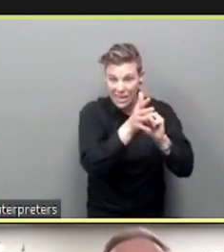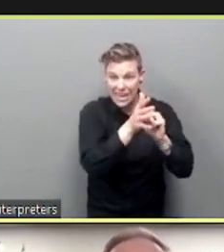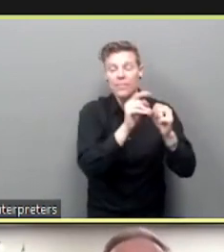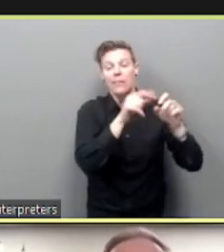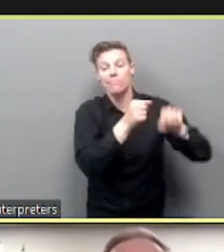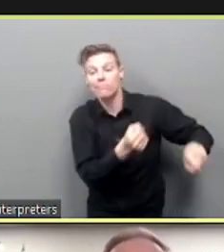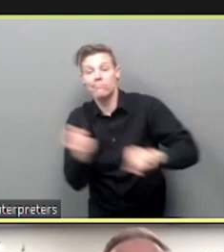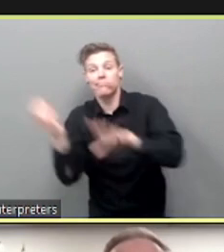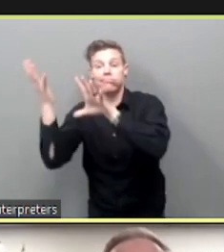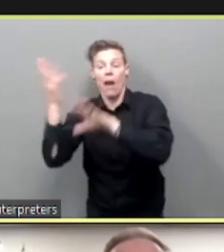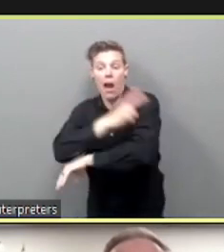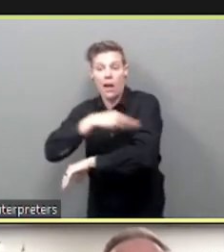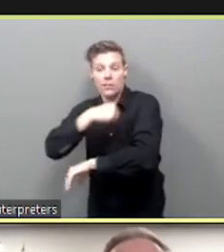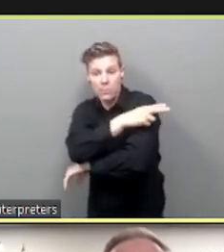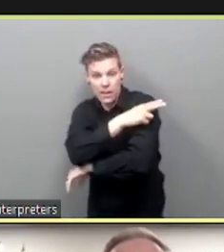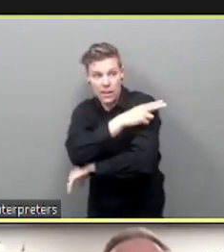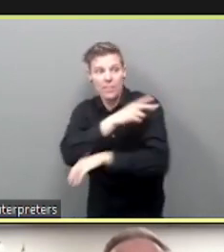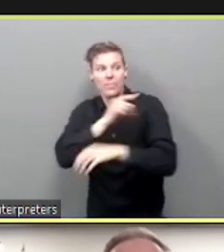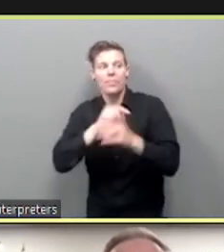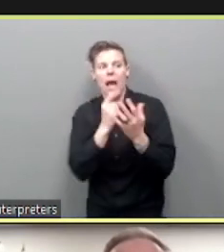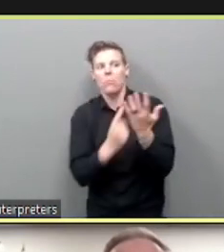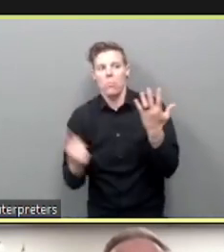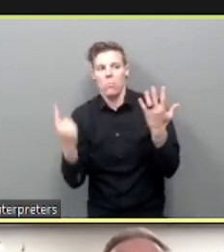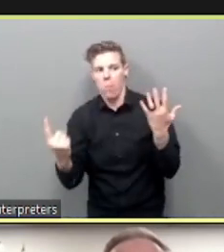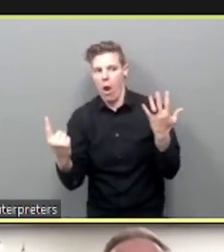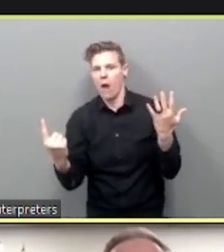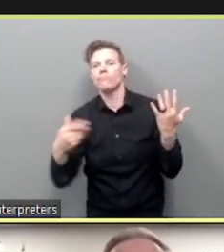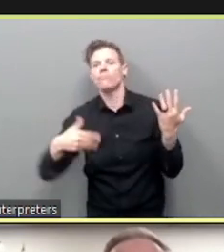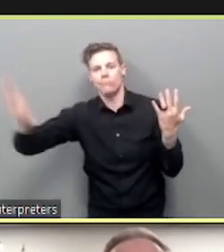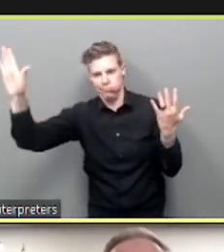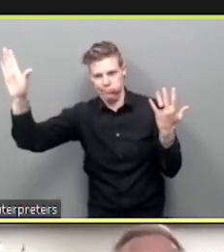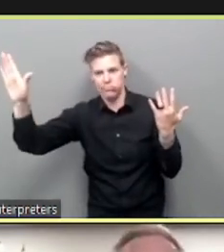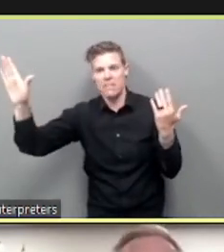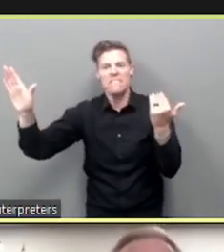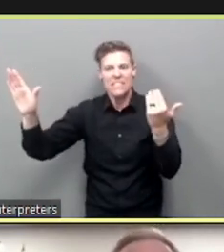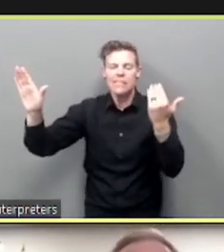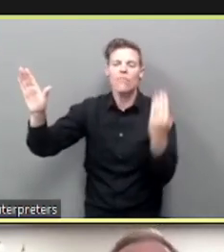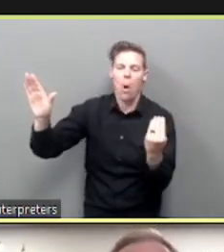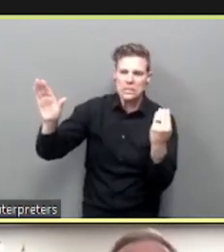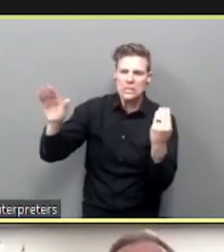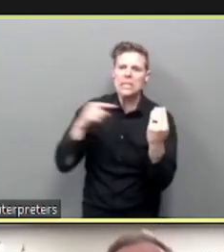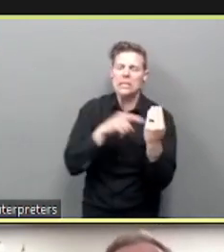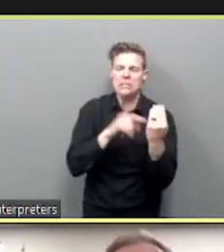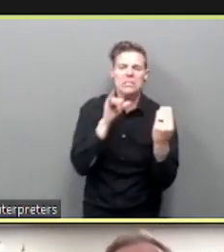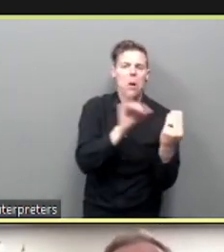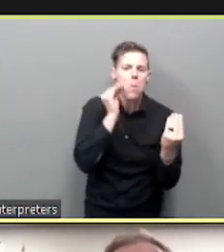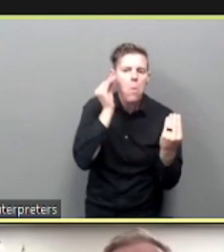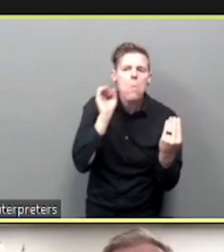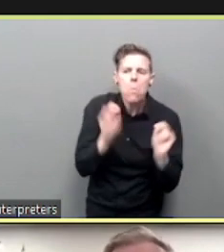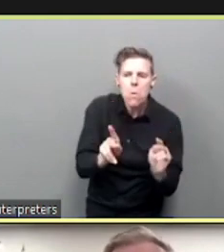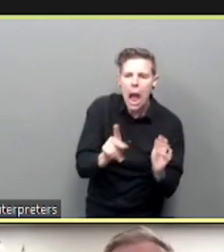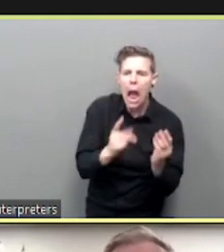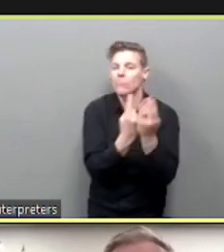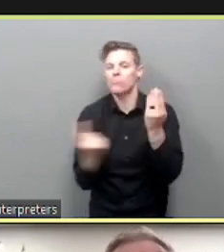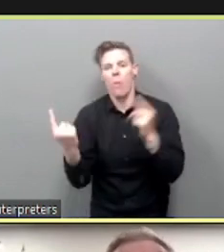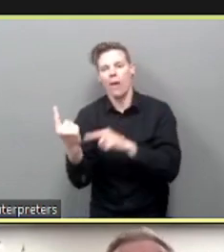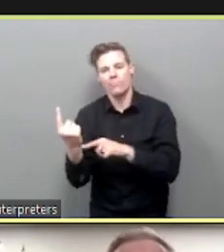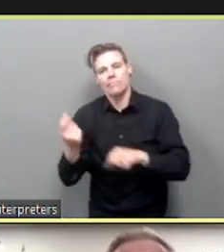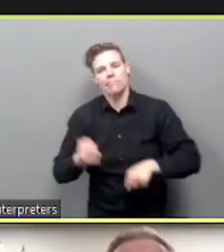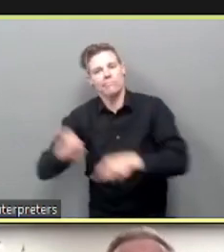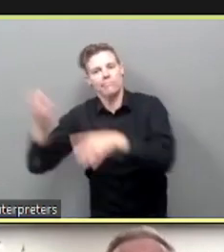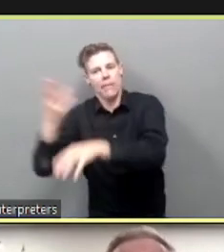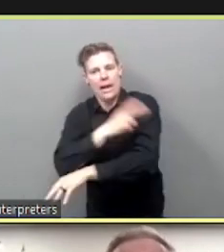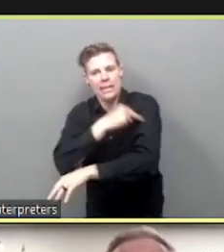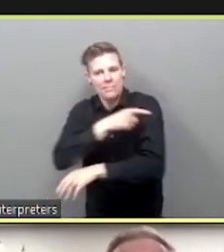gets COVID will die, sadly, from this fatal disease in